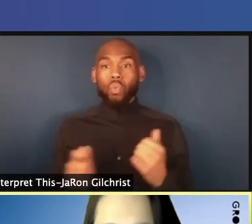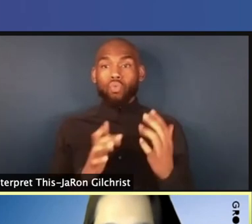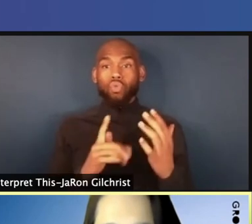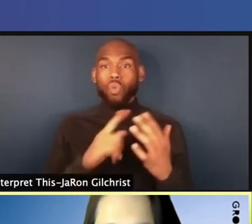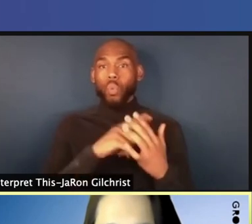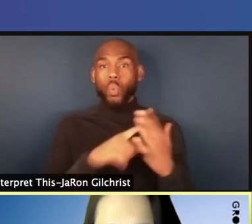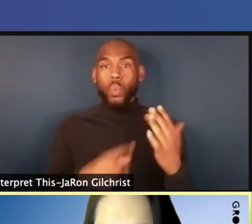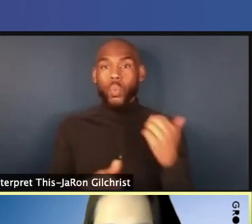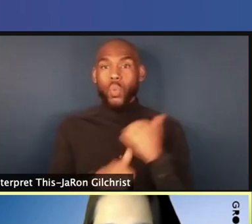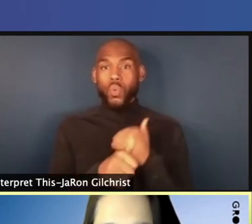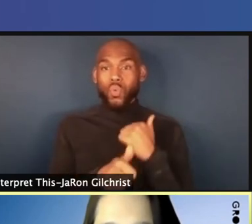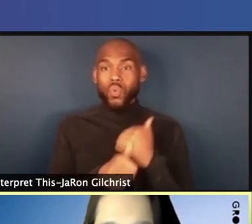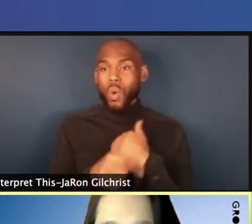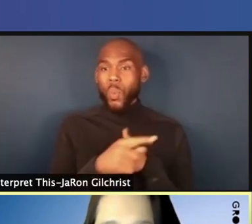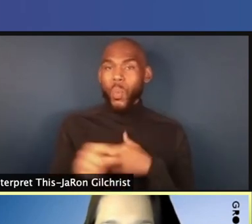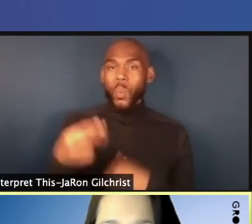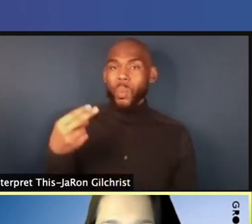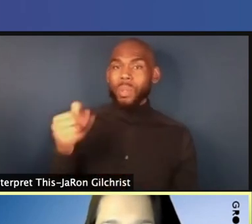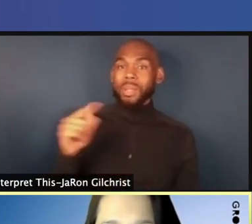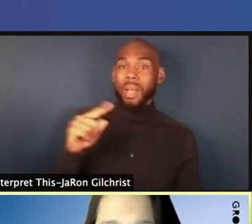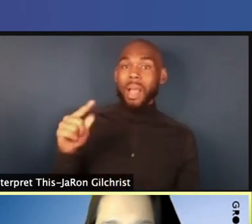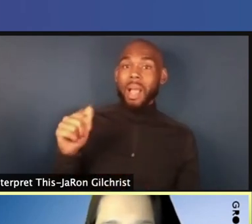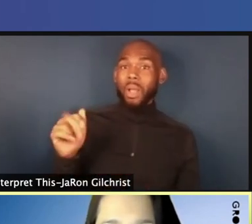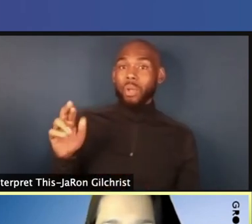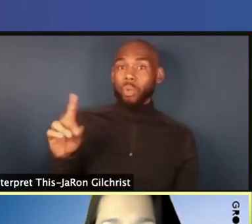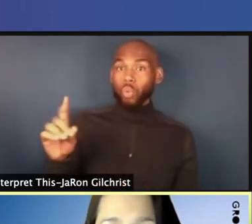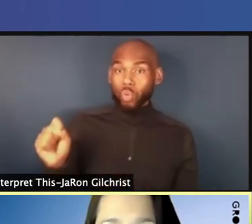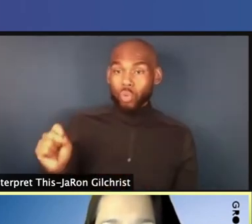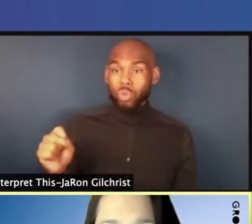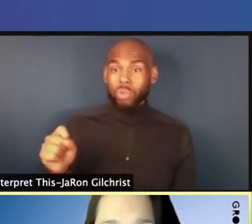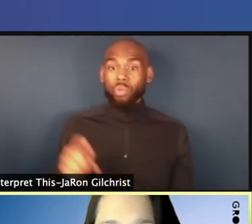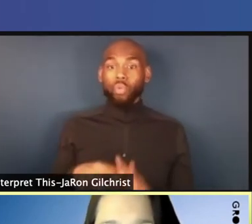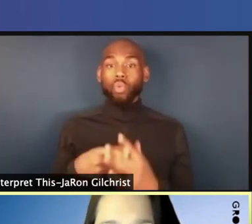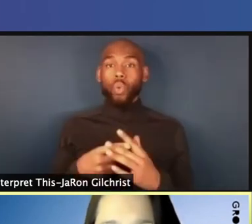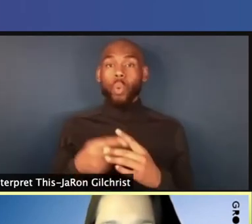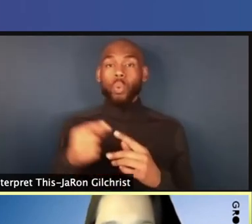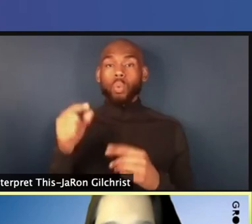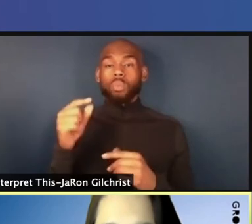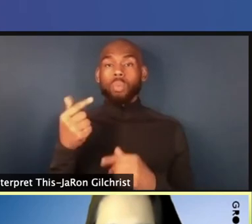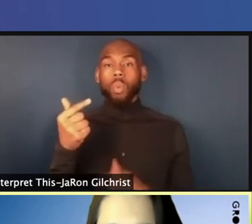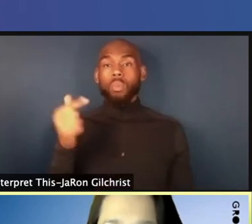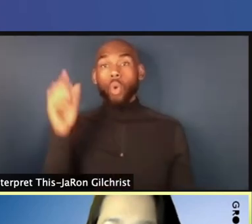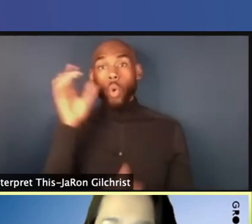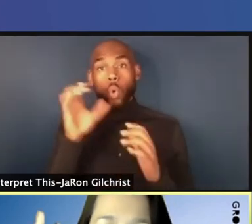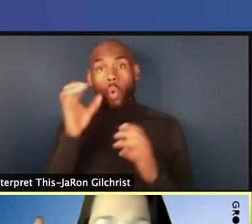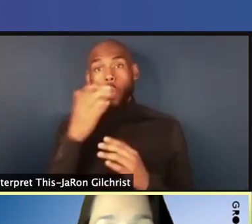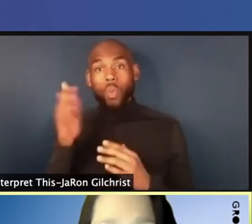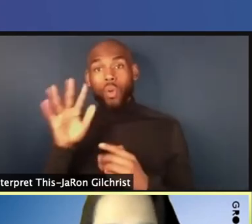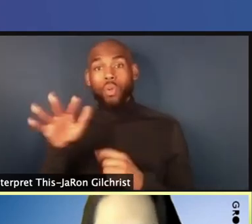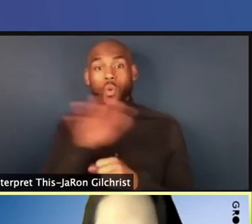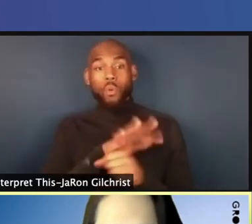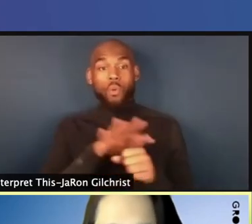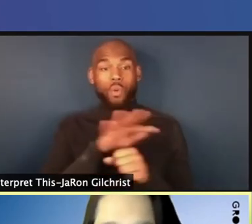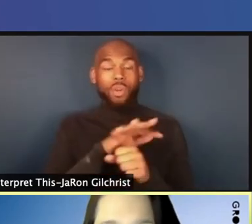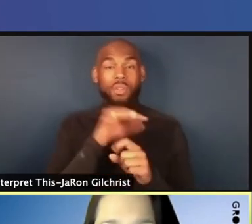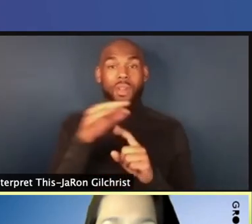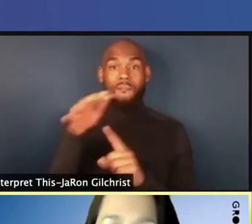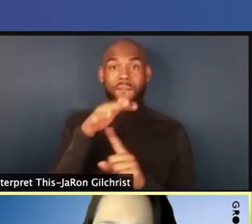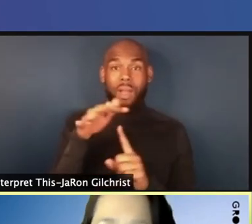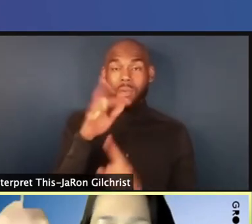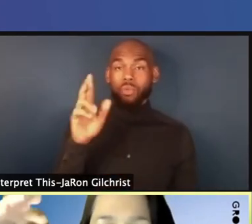threats and those hazards. So if you start to Google things like your location and environmental racism, or